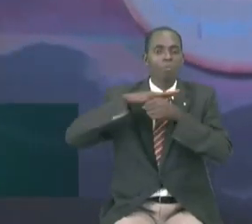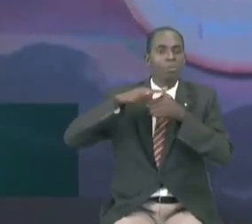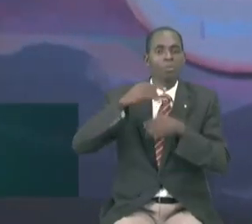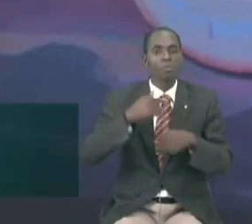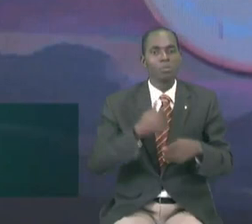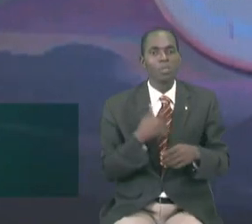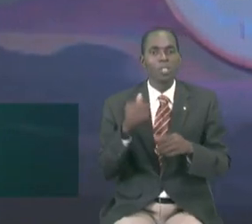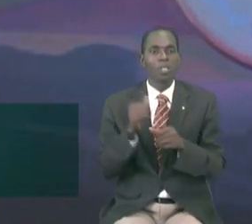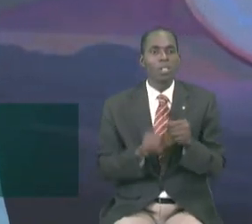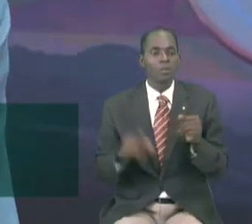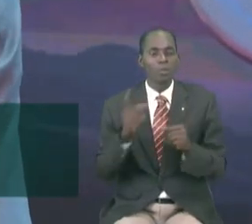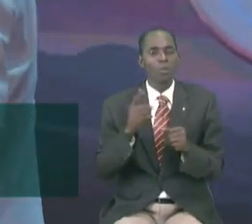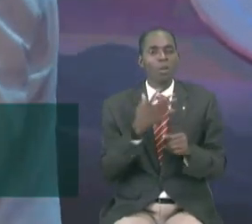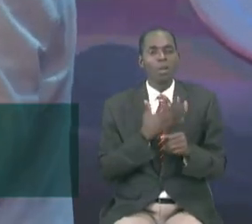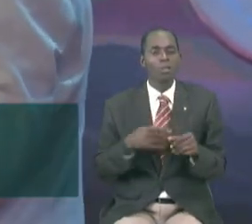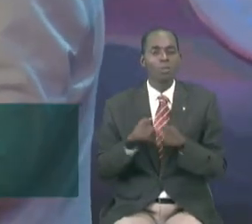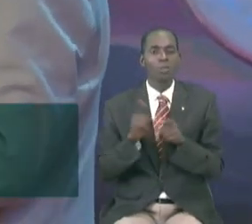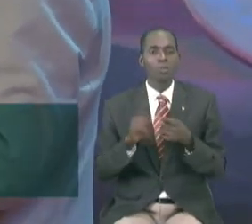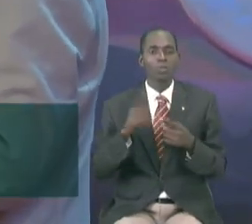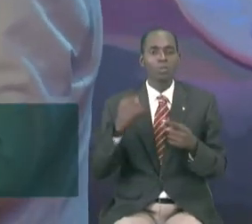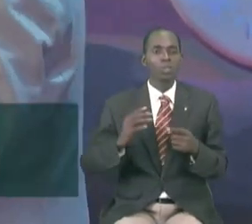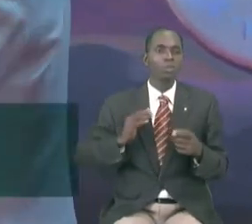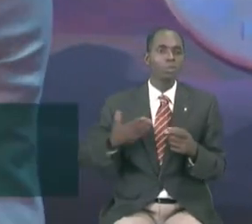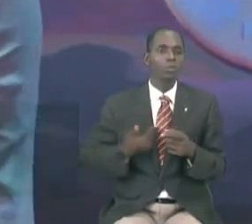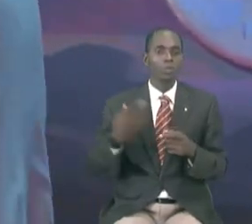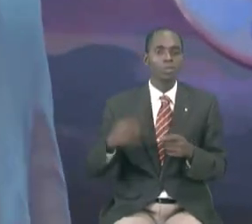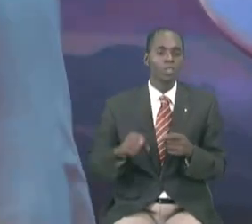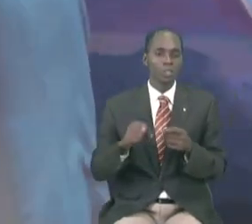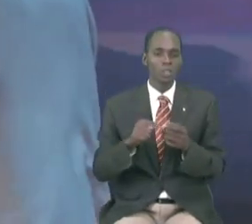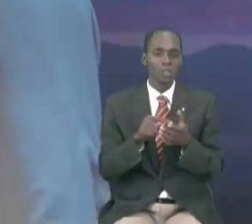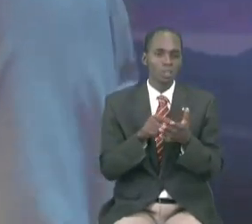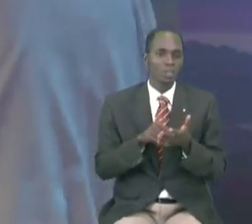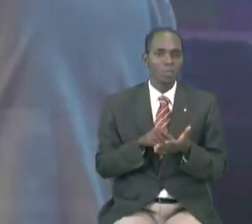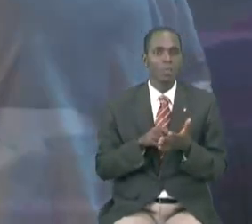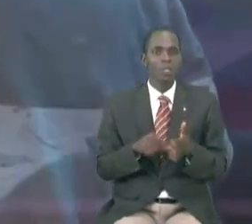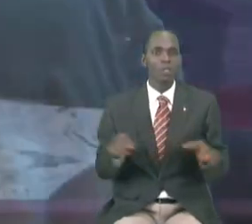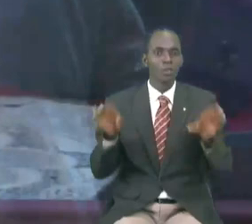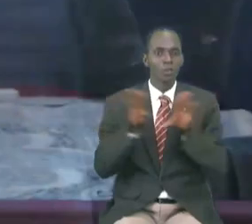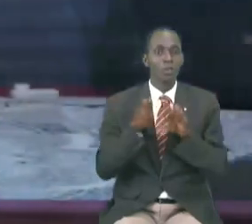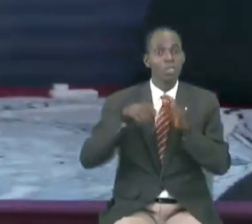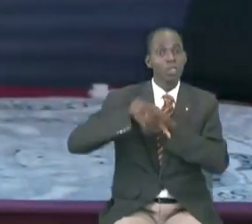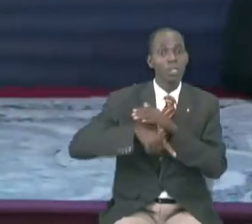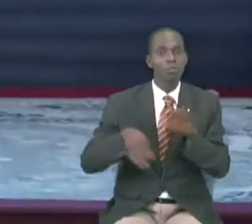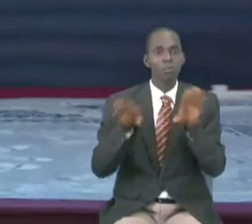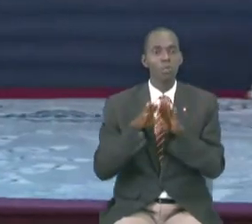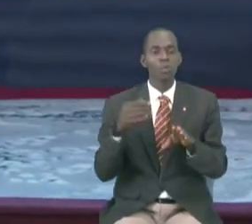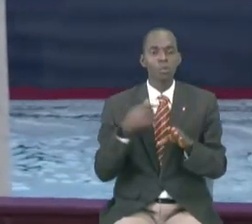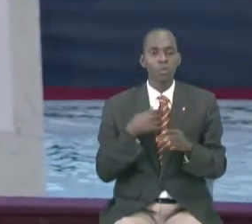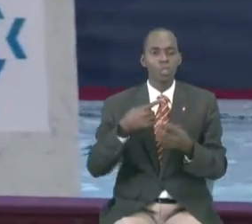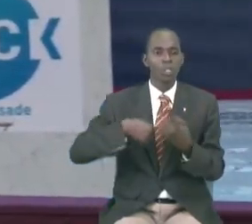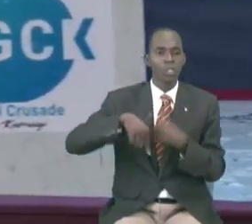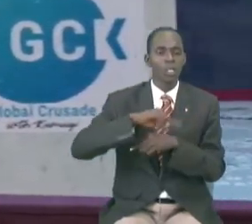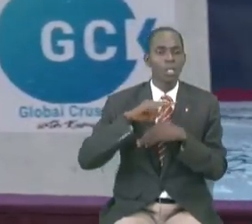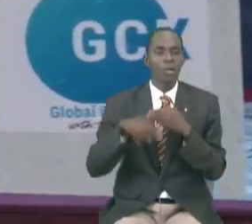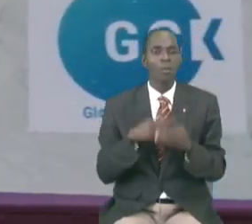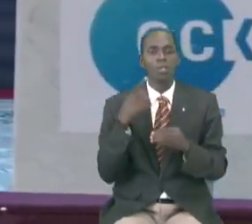The weeds were wrapped about my head. It was describing to God what he was going through, and